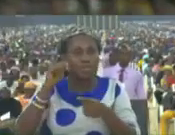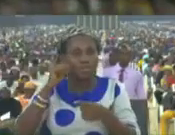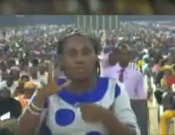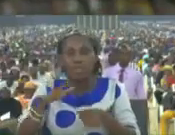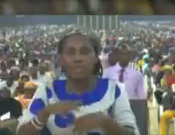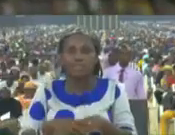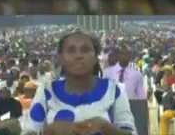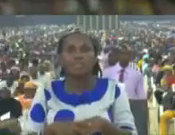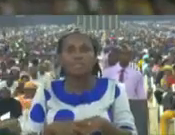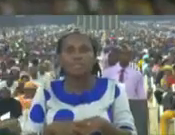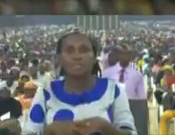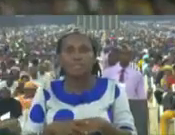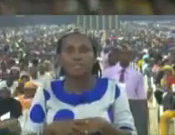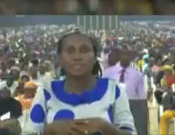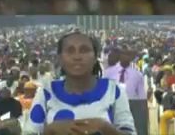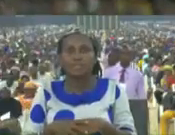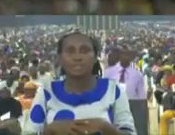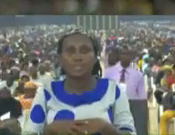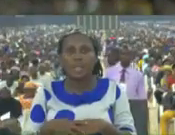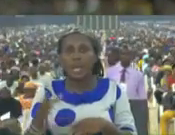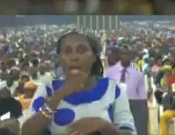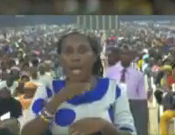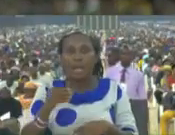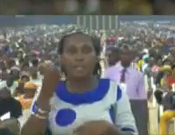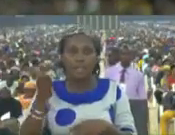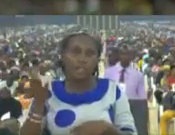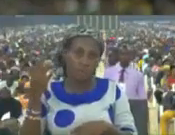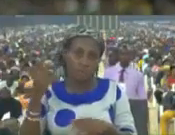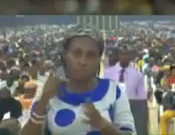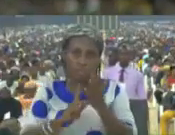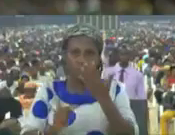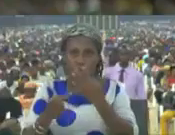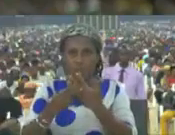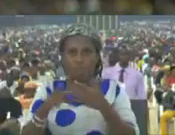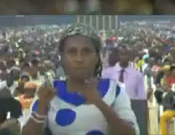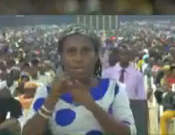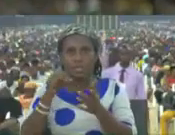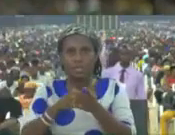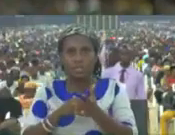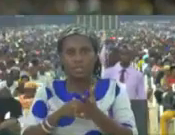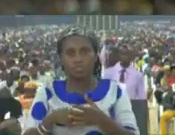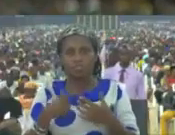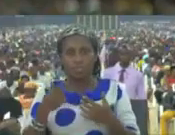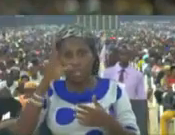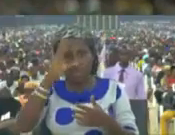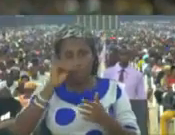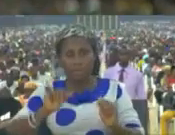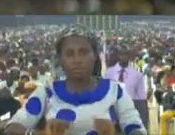Then there was a program like this. He gave his life to Jesus.